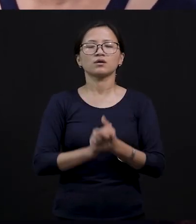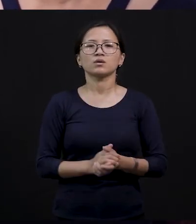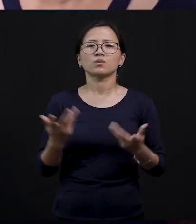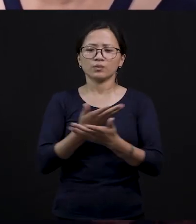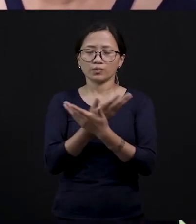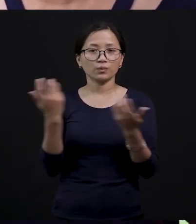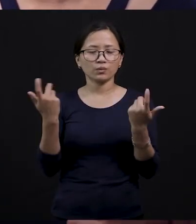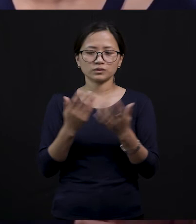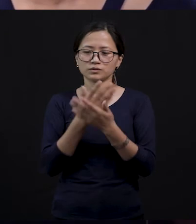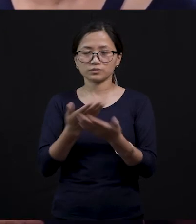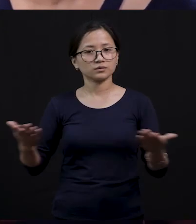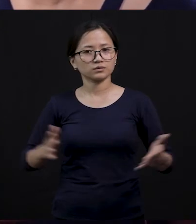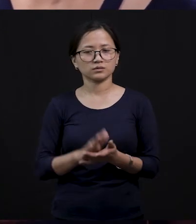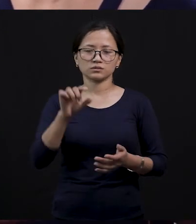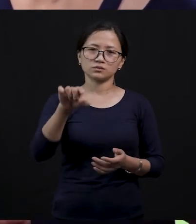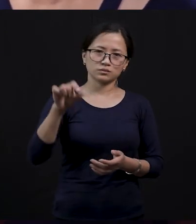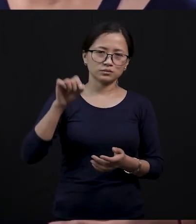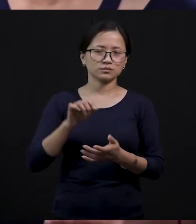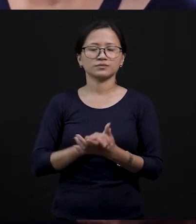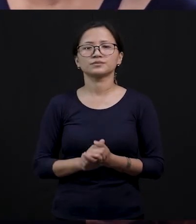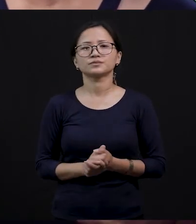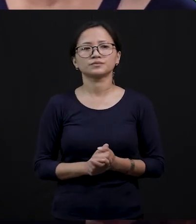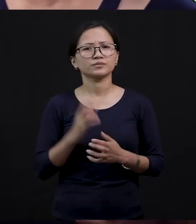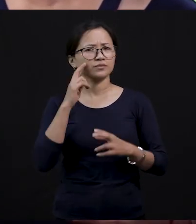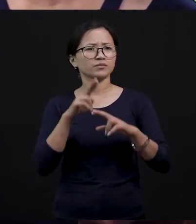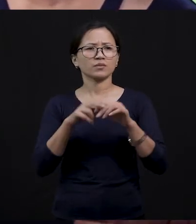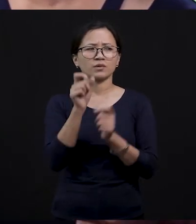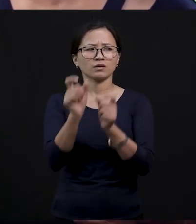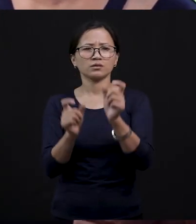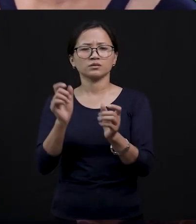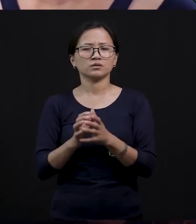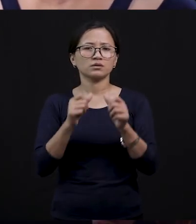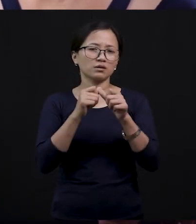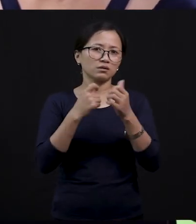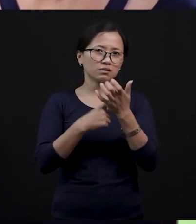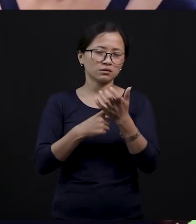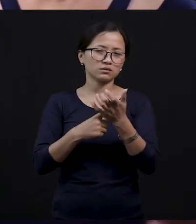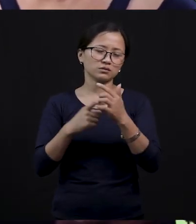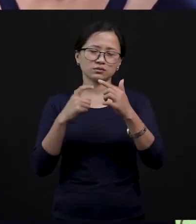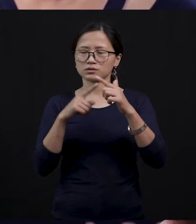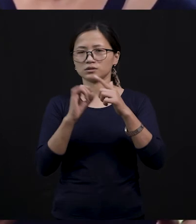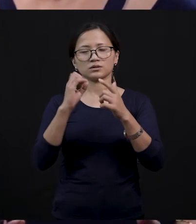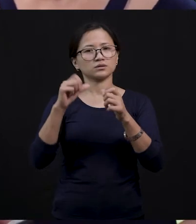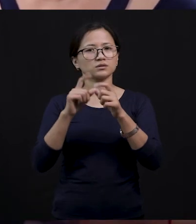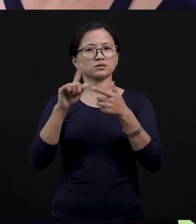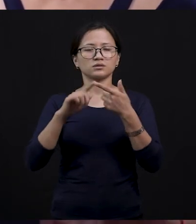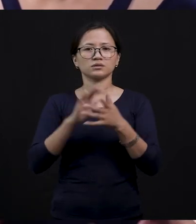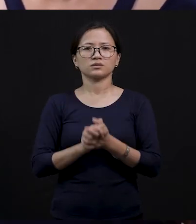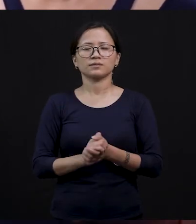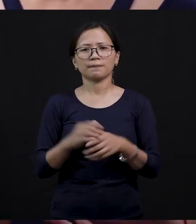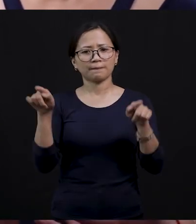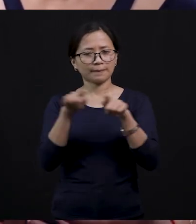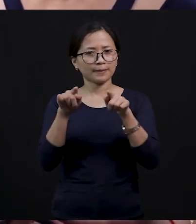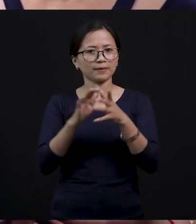things that they will do if you elect them. So, if people say that Article 370 abolishing or implementing,